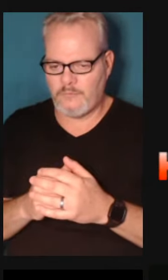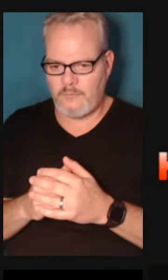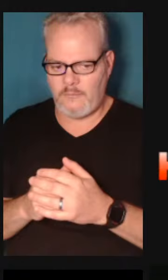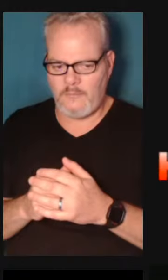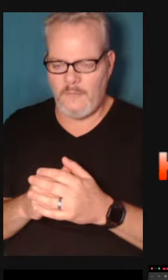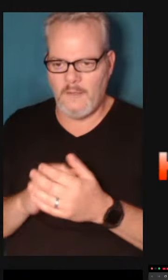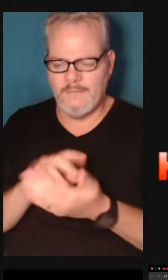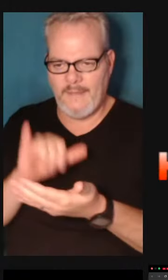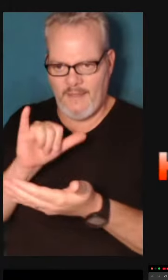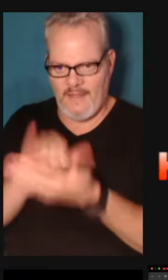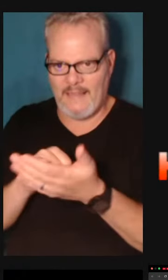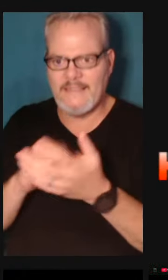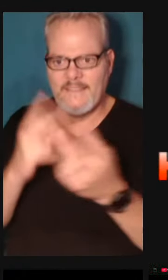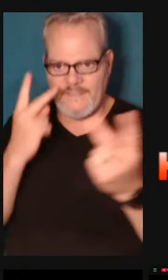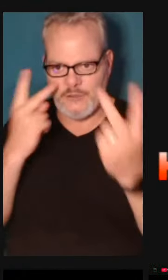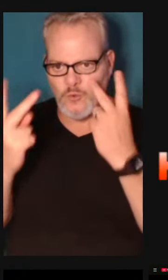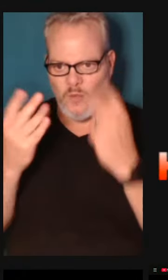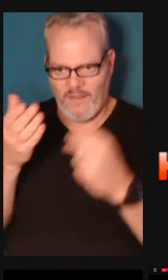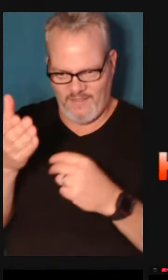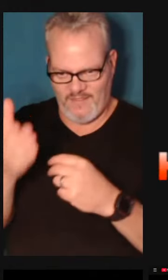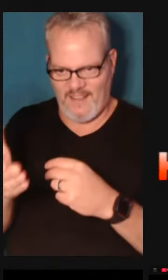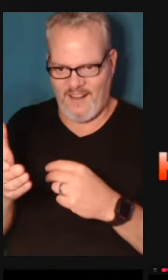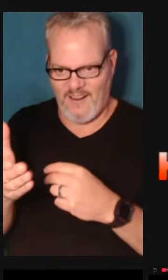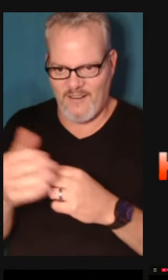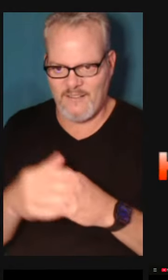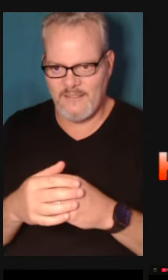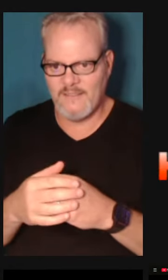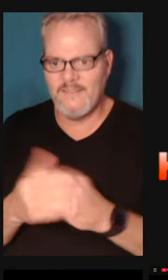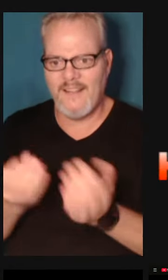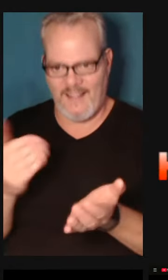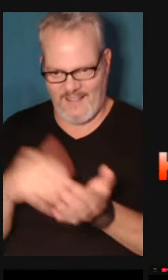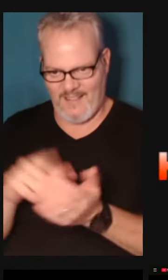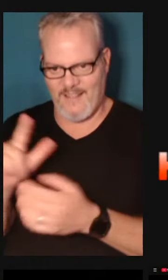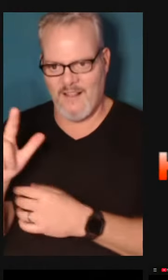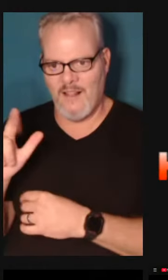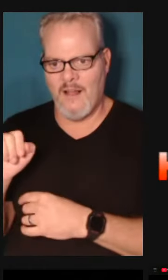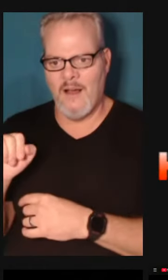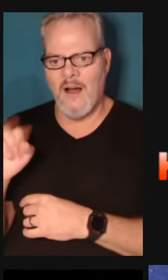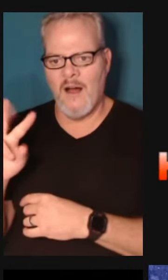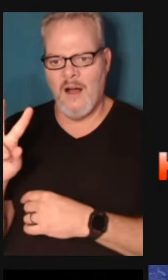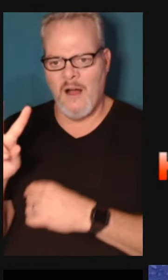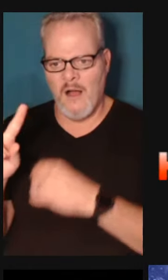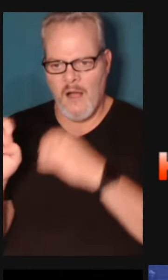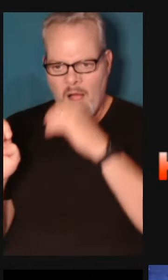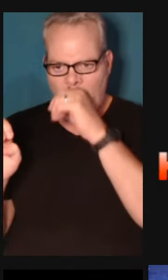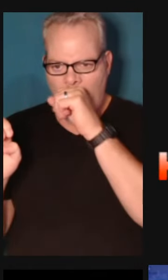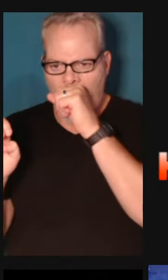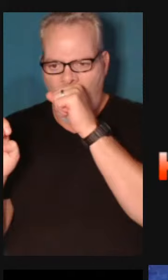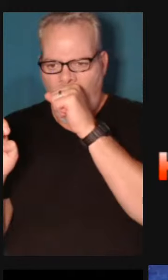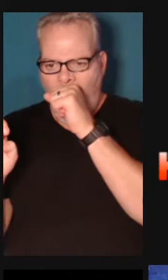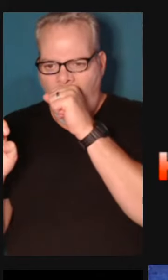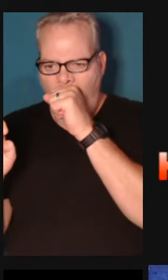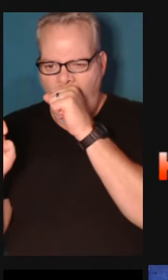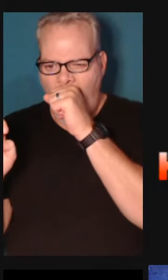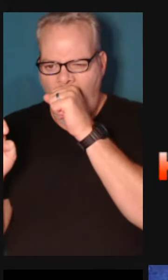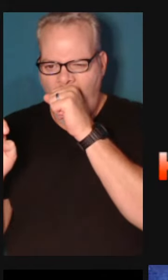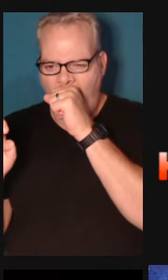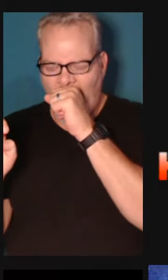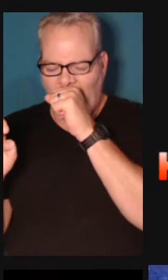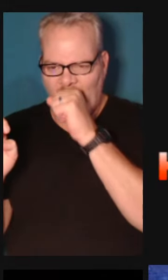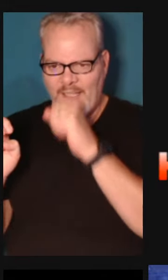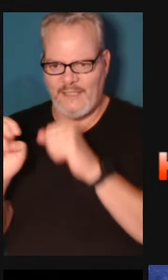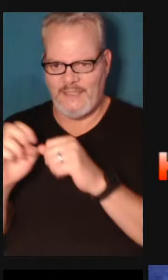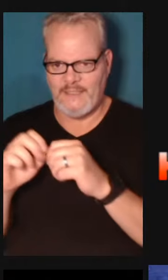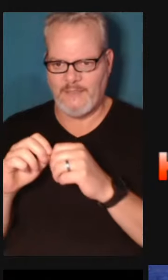visual there. And we can have another live look in. Here's our V1 camera. It's just getting dark here. We see the crack glowing